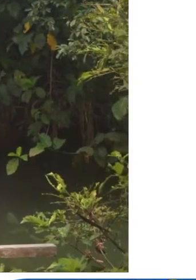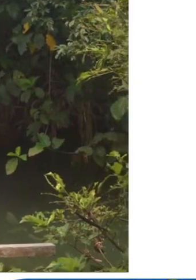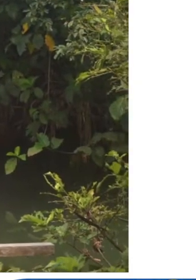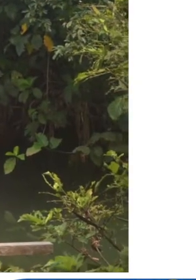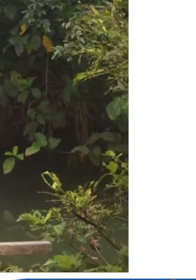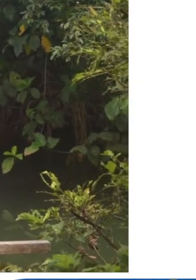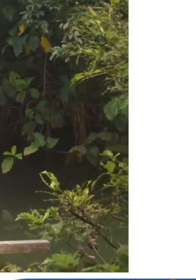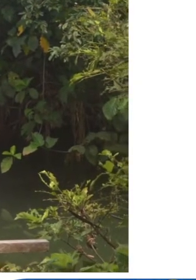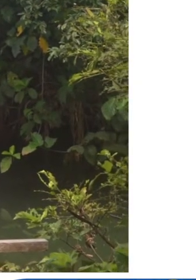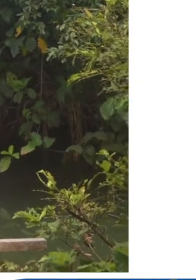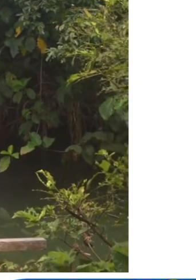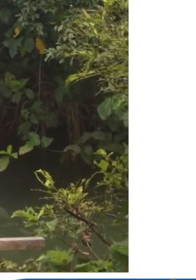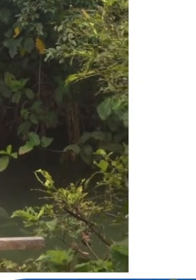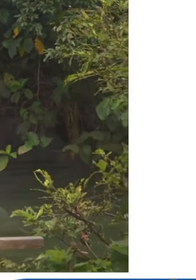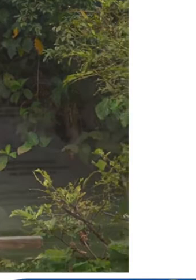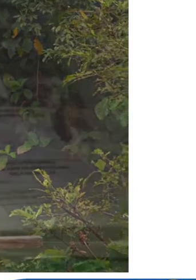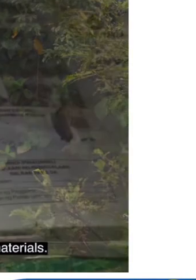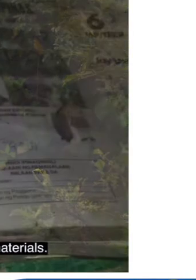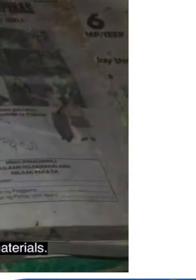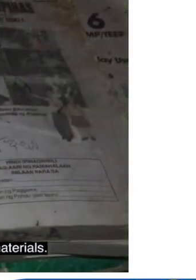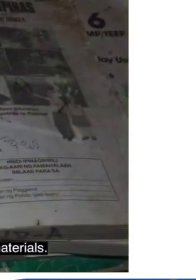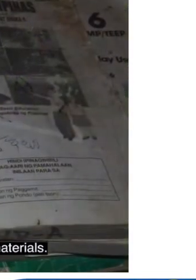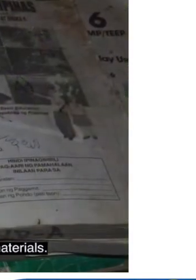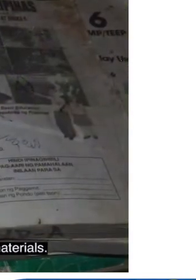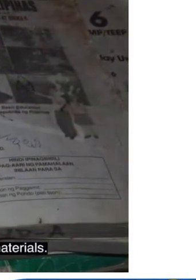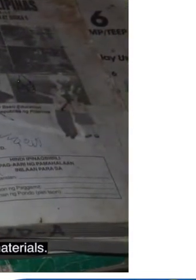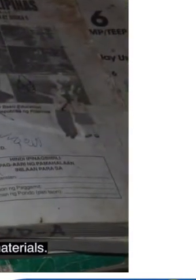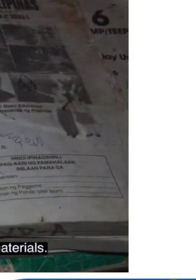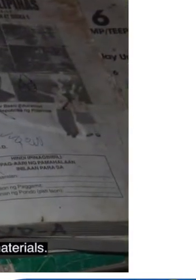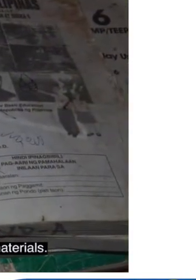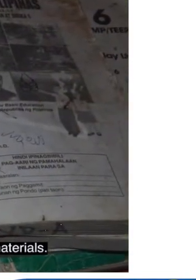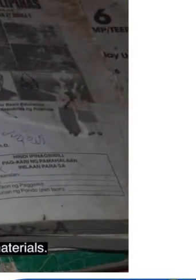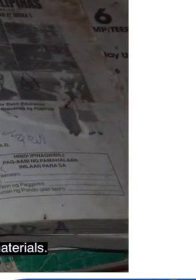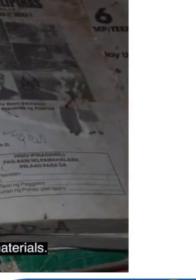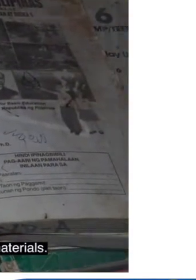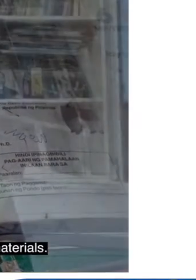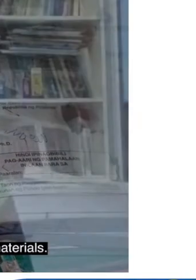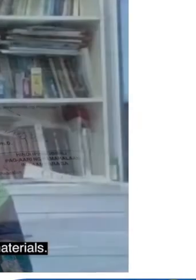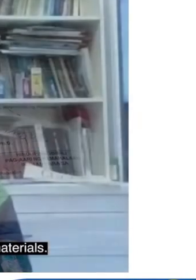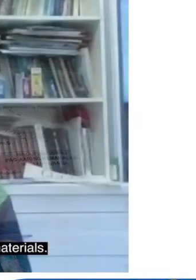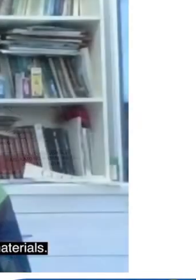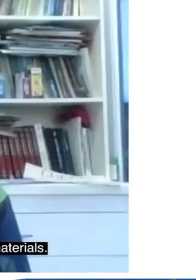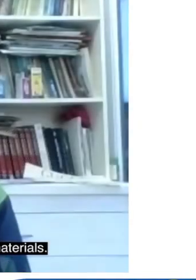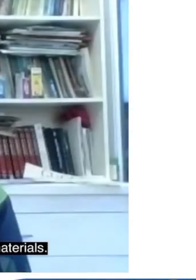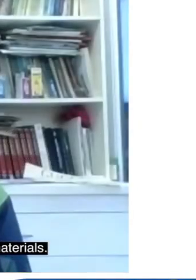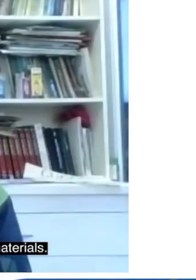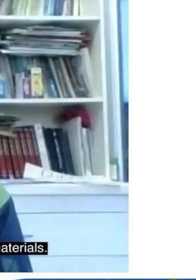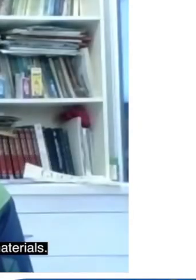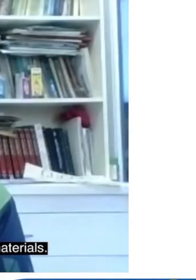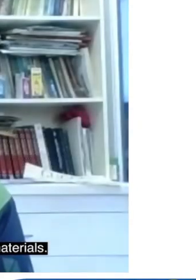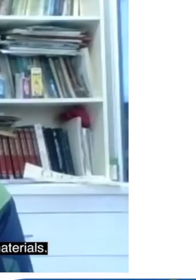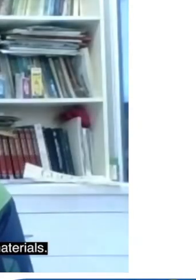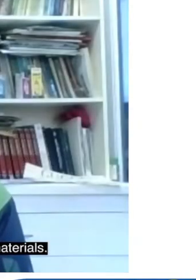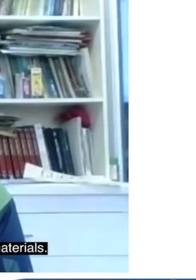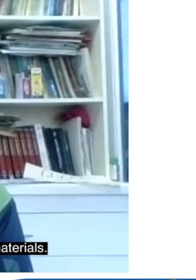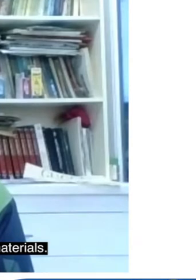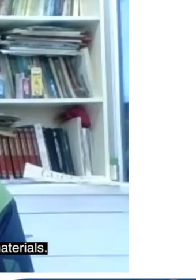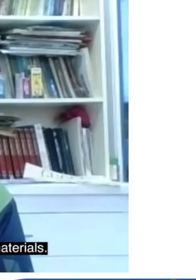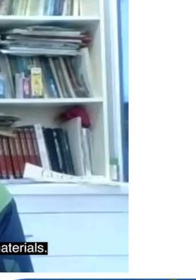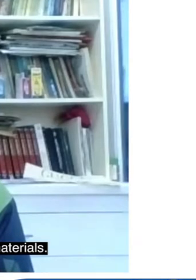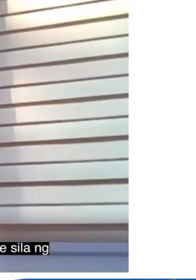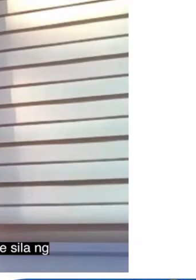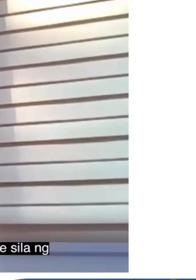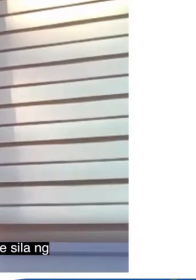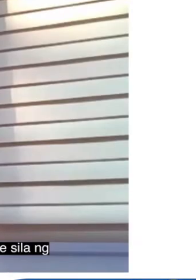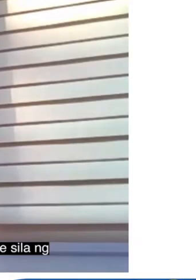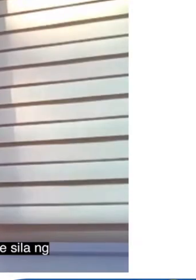So nakita po namin doon na walang-wala, only three teachers, and then wala din masyadong resource